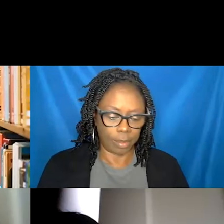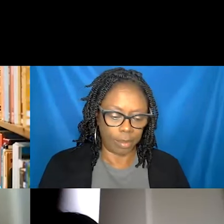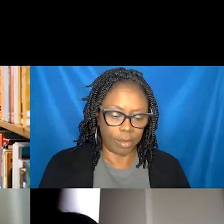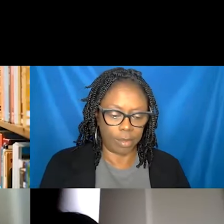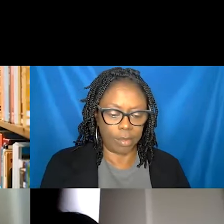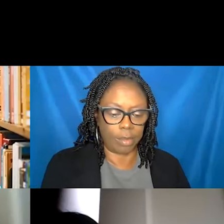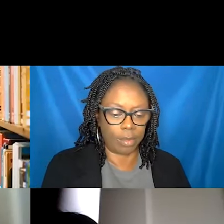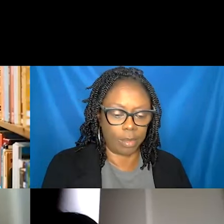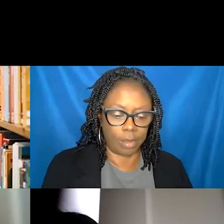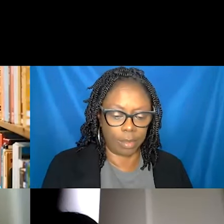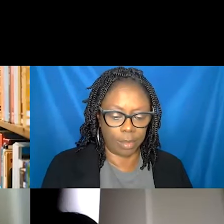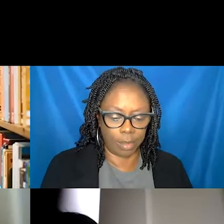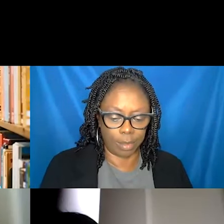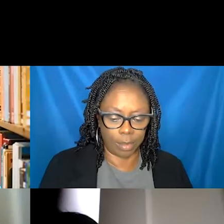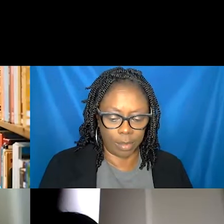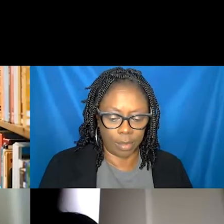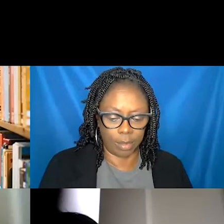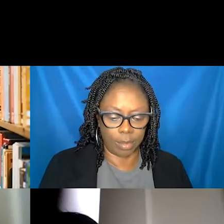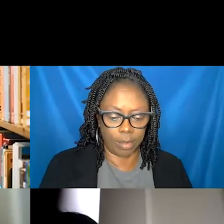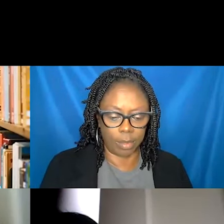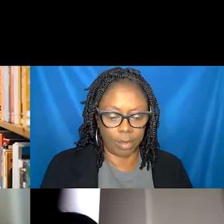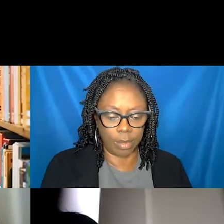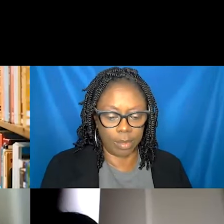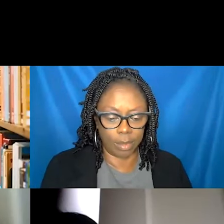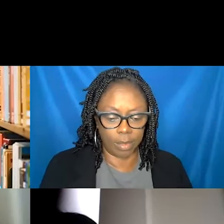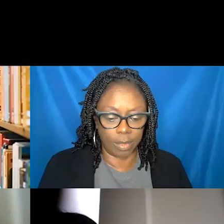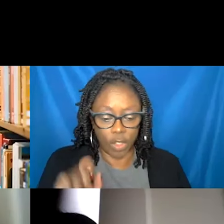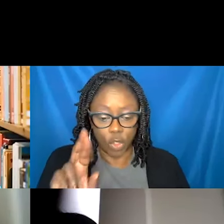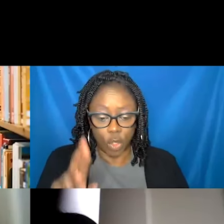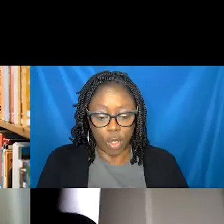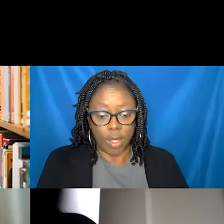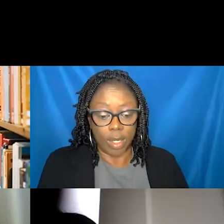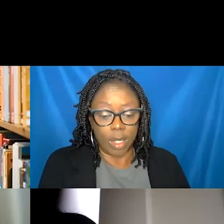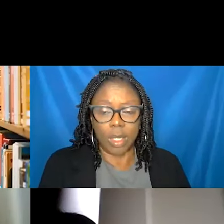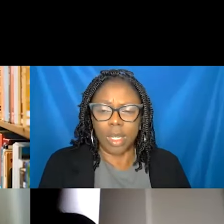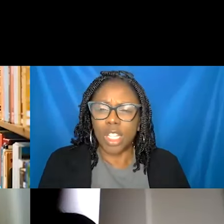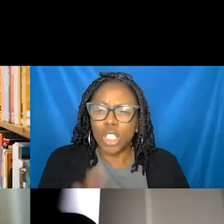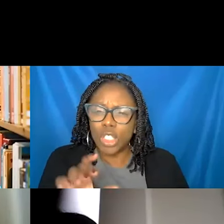Victor, did you want to say anything? Okay. Lorena?